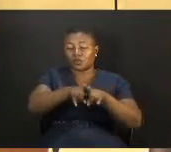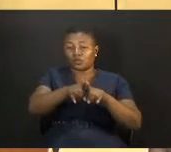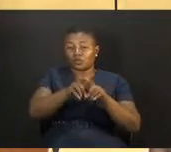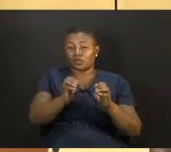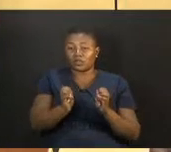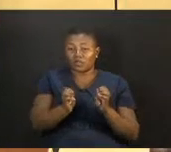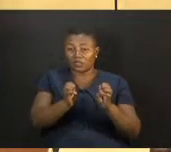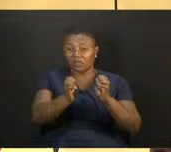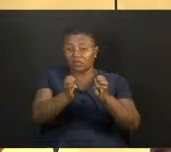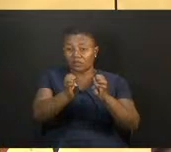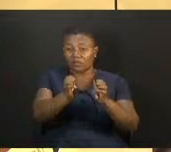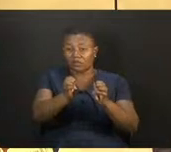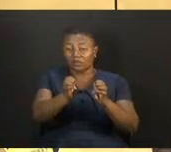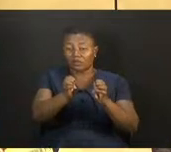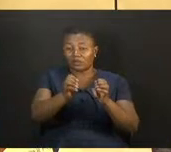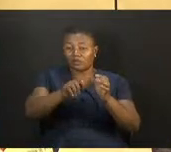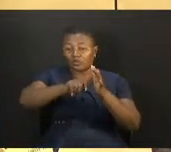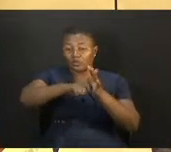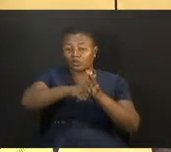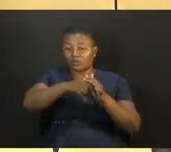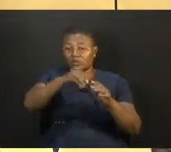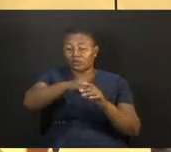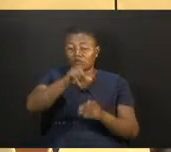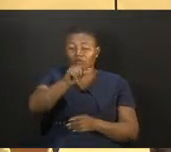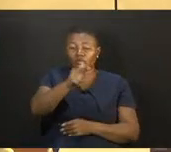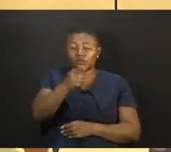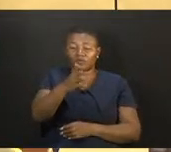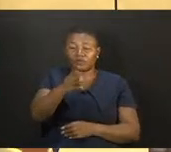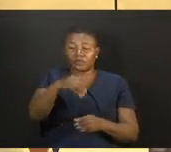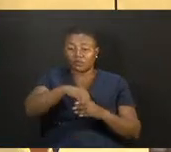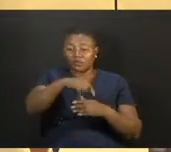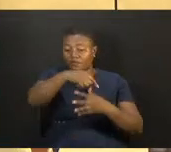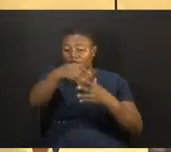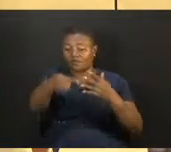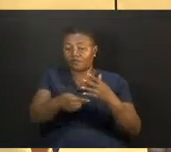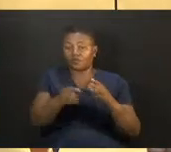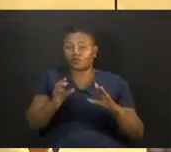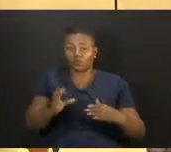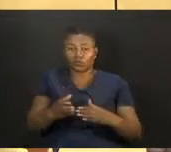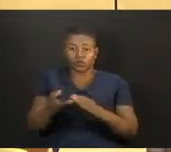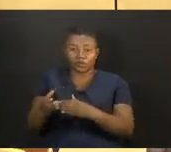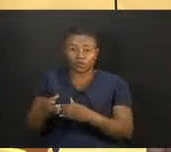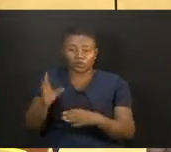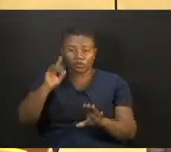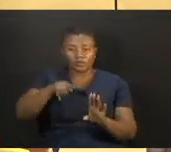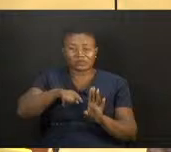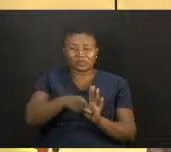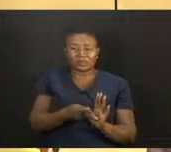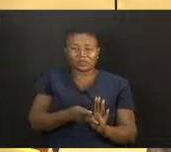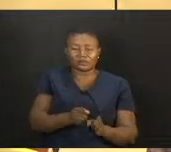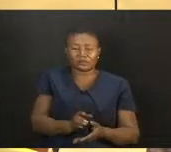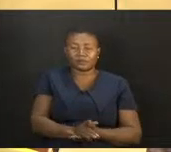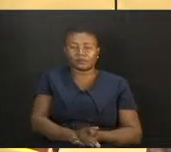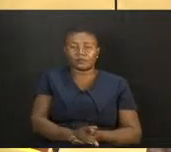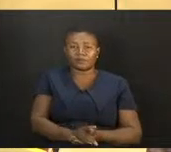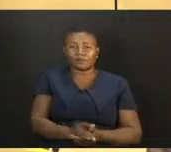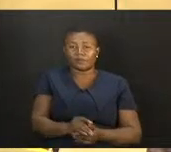turnkey project in 2024 in the following communities, will begin.